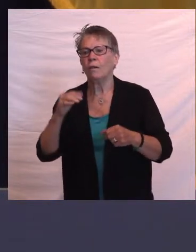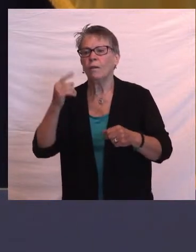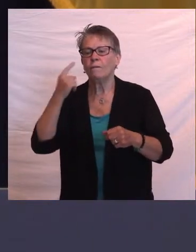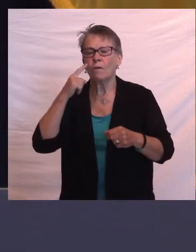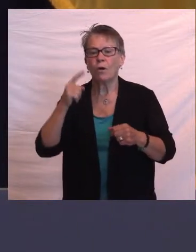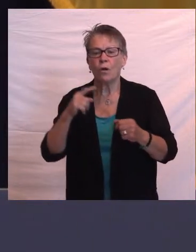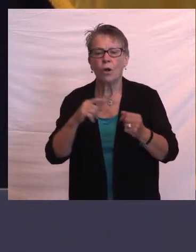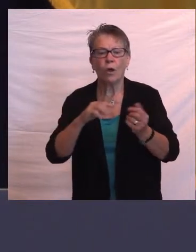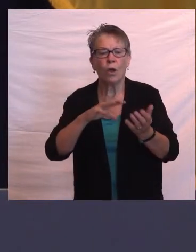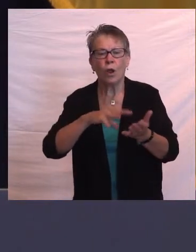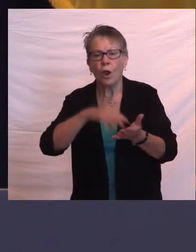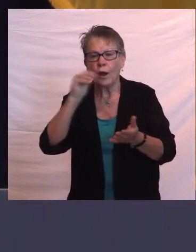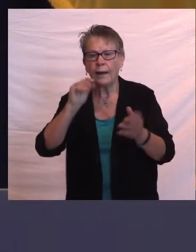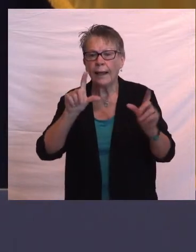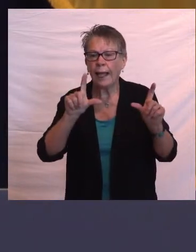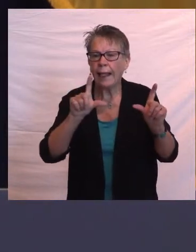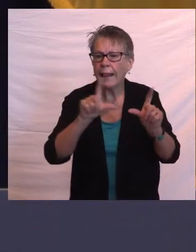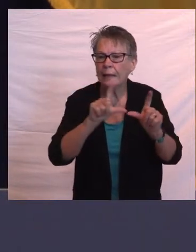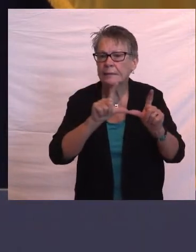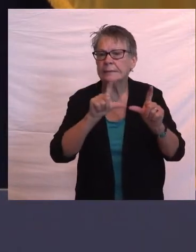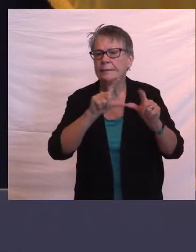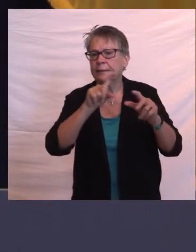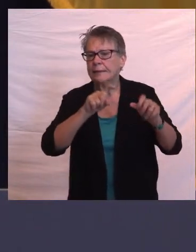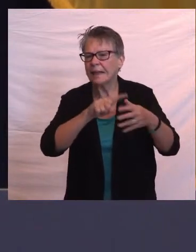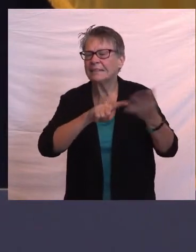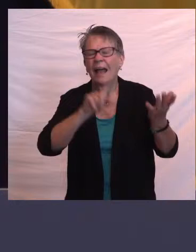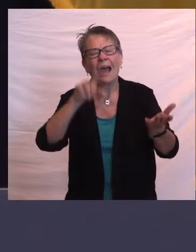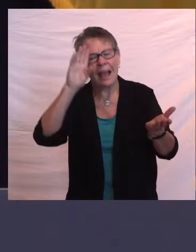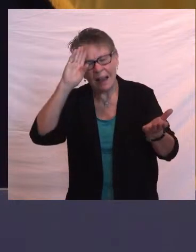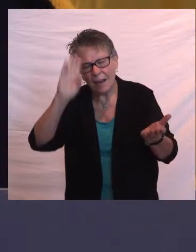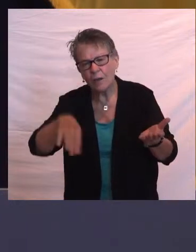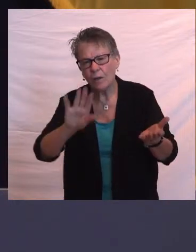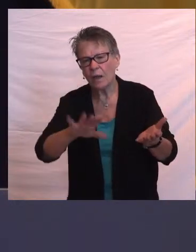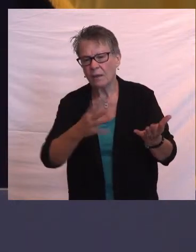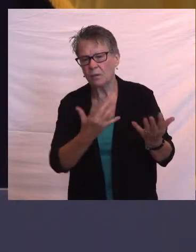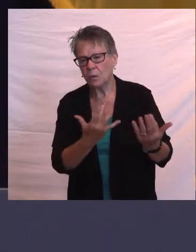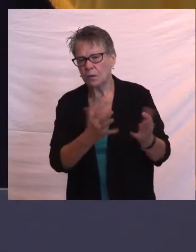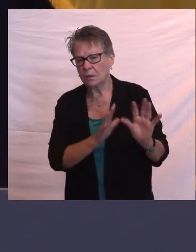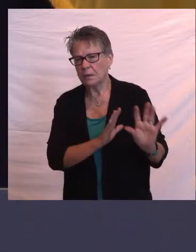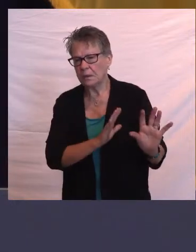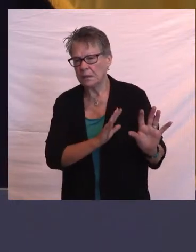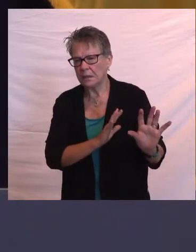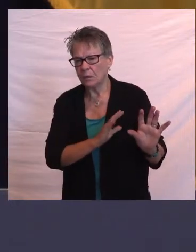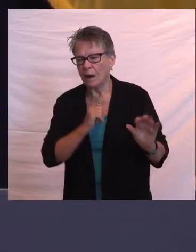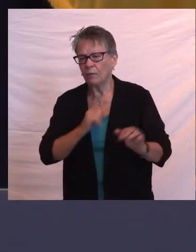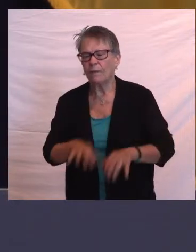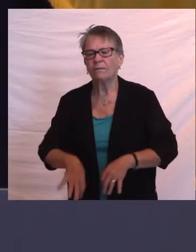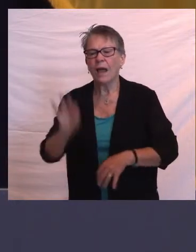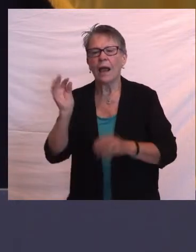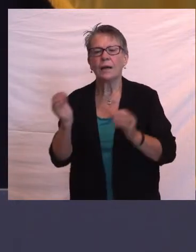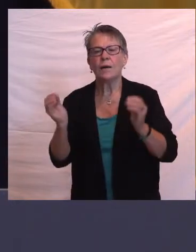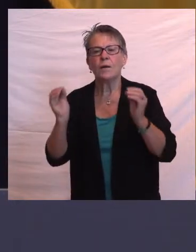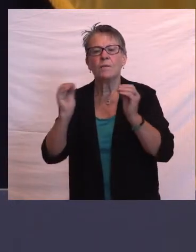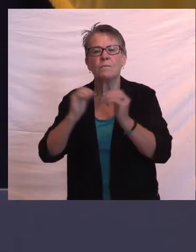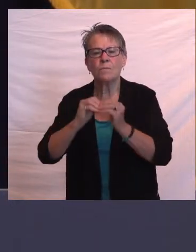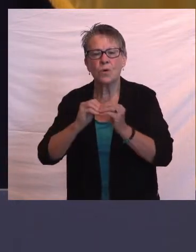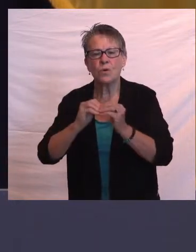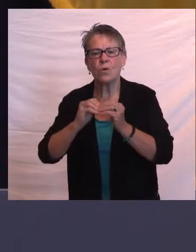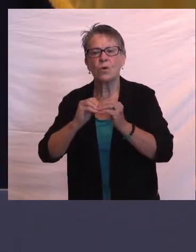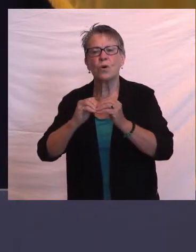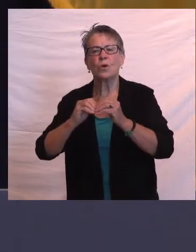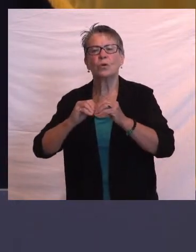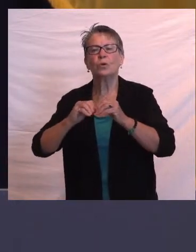the Wanacue experience, we're gonna look for more opportunities to do remote activities. Good